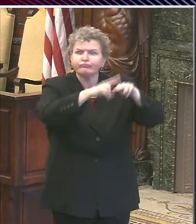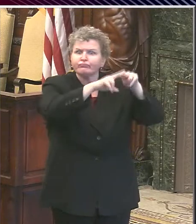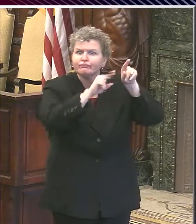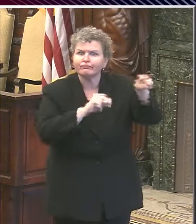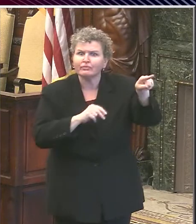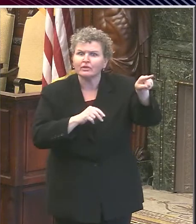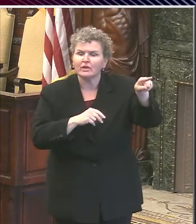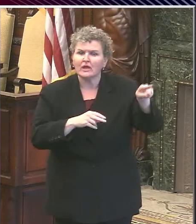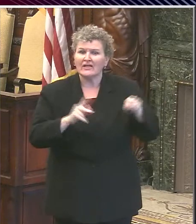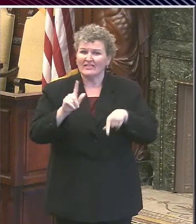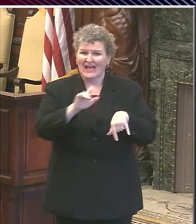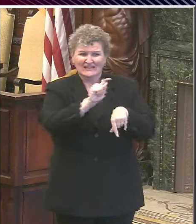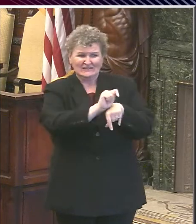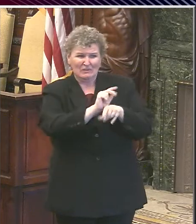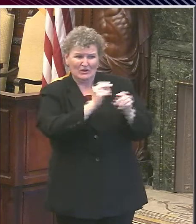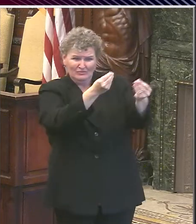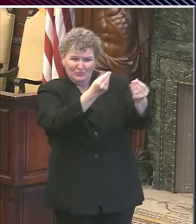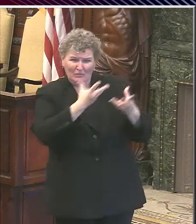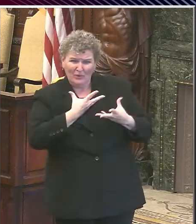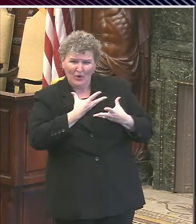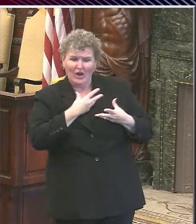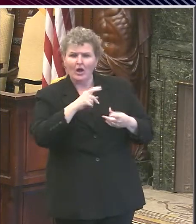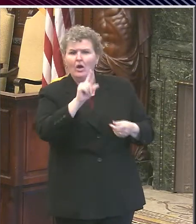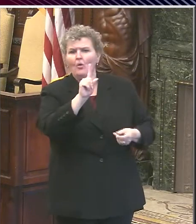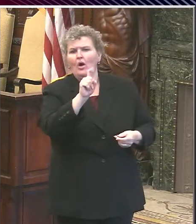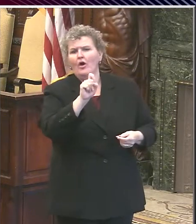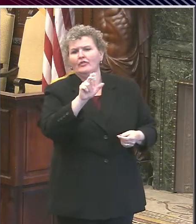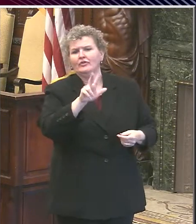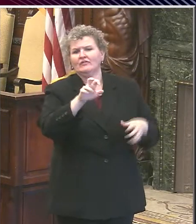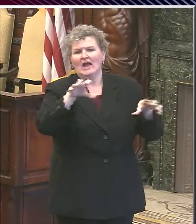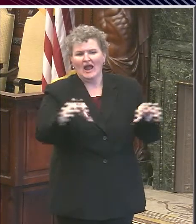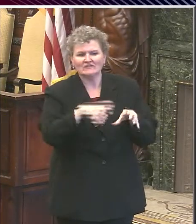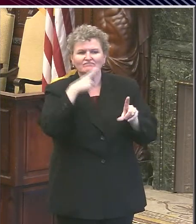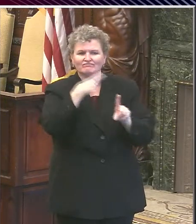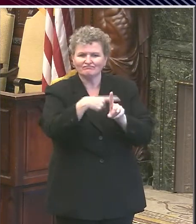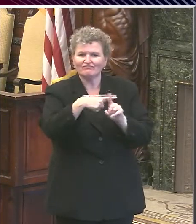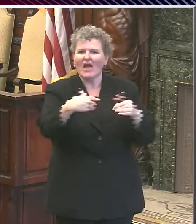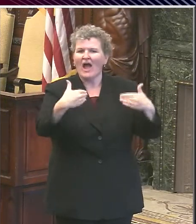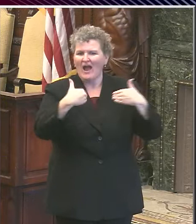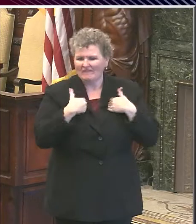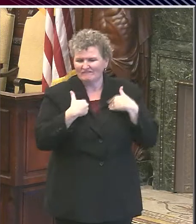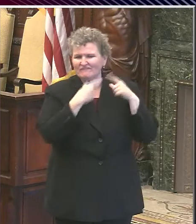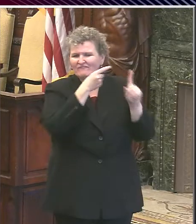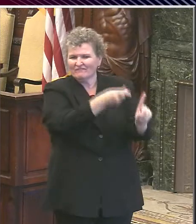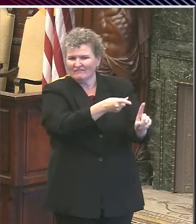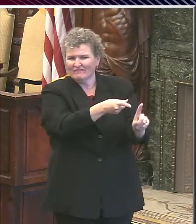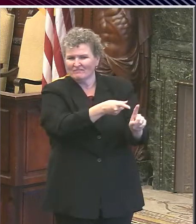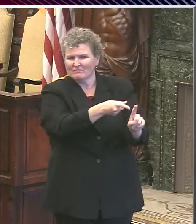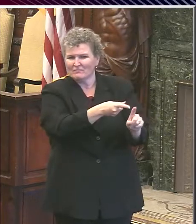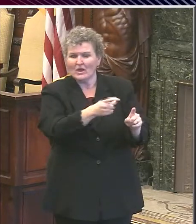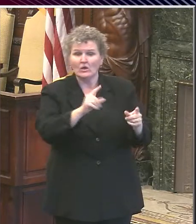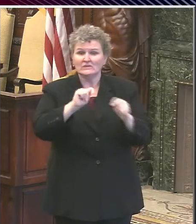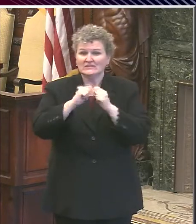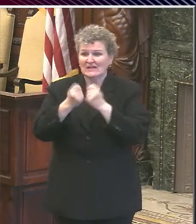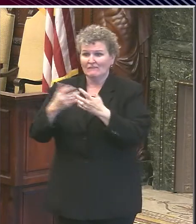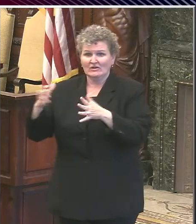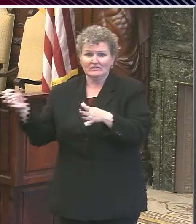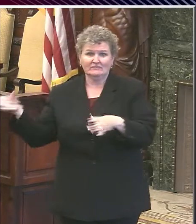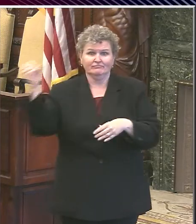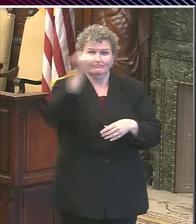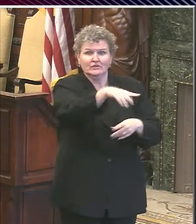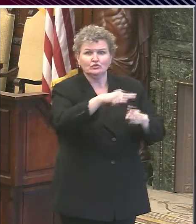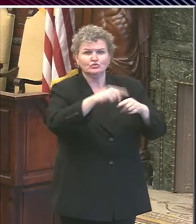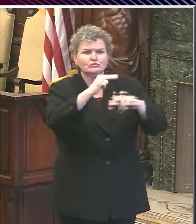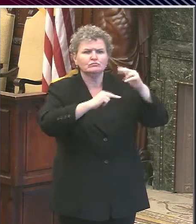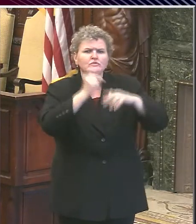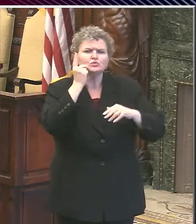reporting a total of 103 active cases. On Sunday, we sent a team up to one residential building off campus there that had